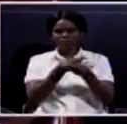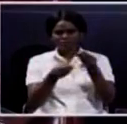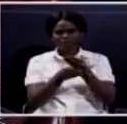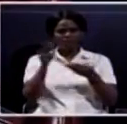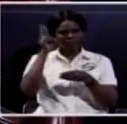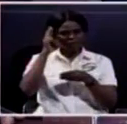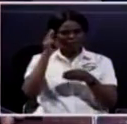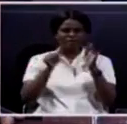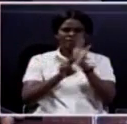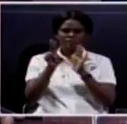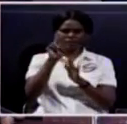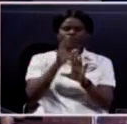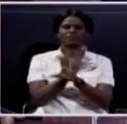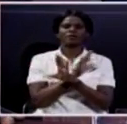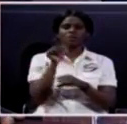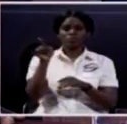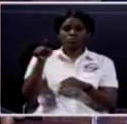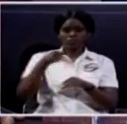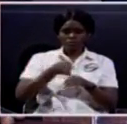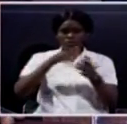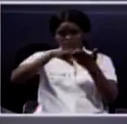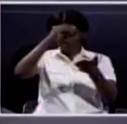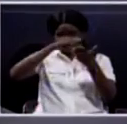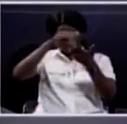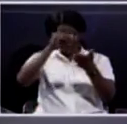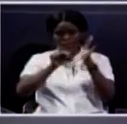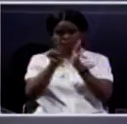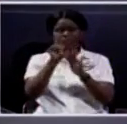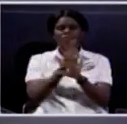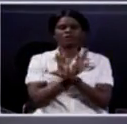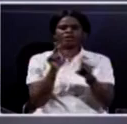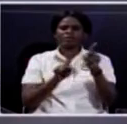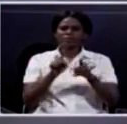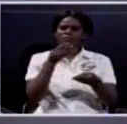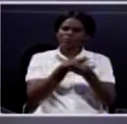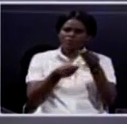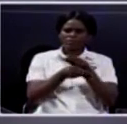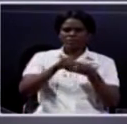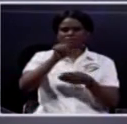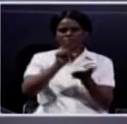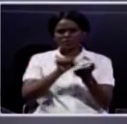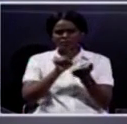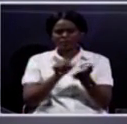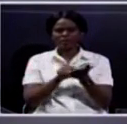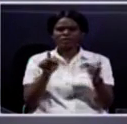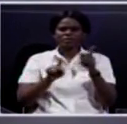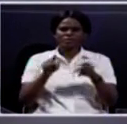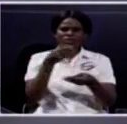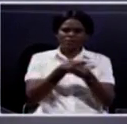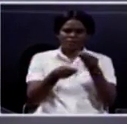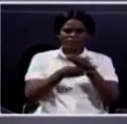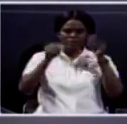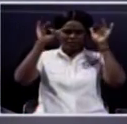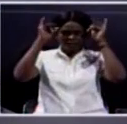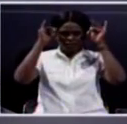University of Zambia where you and I went. Do you know how it was constructed? People were contributing chickens. People were contributing cow. Anything